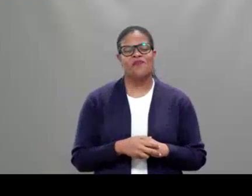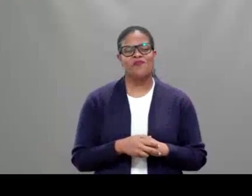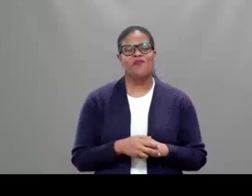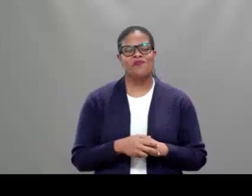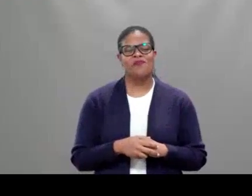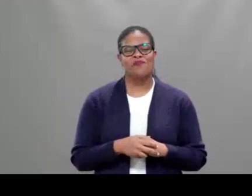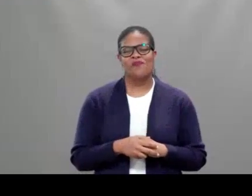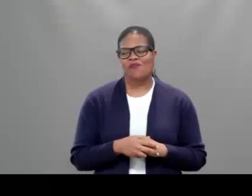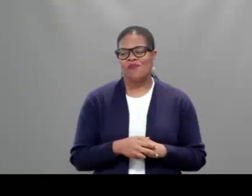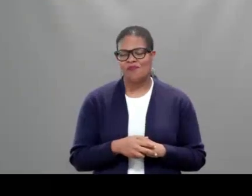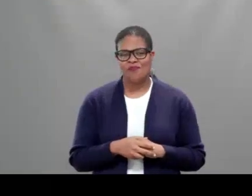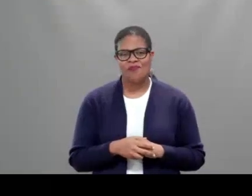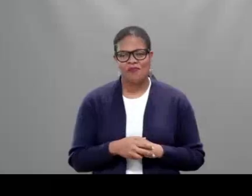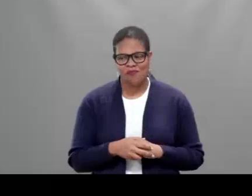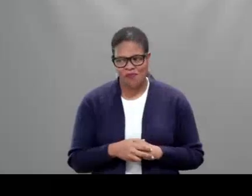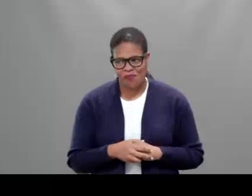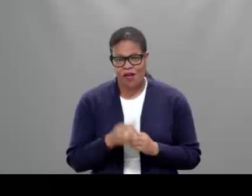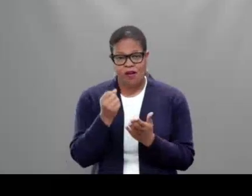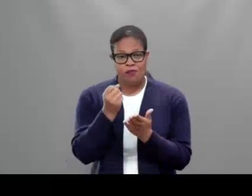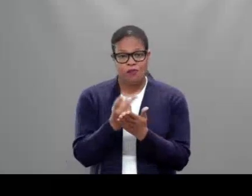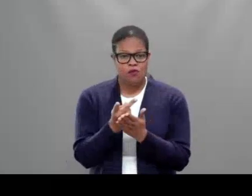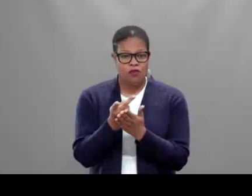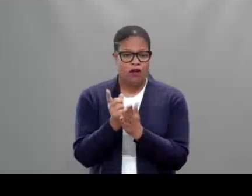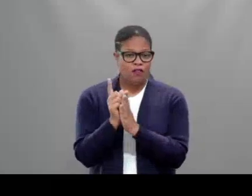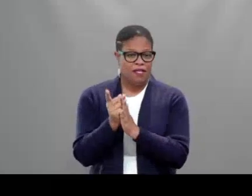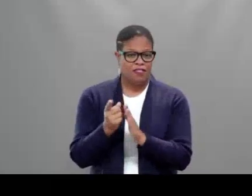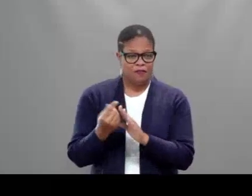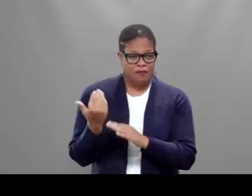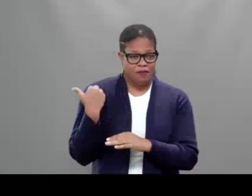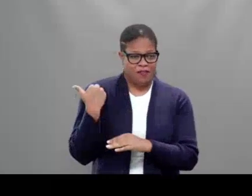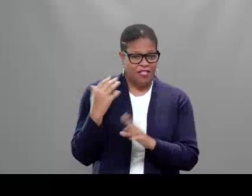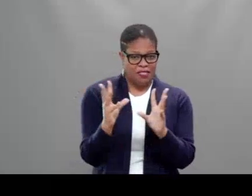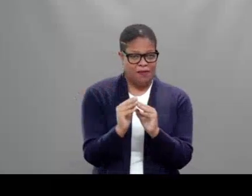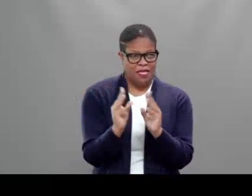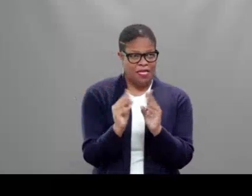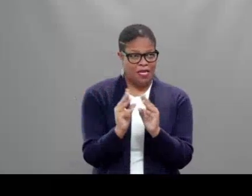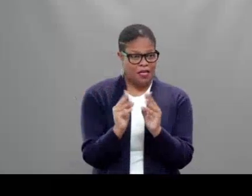Moving right on to approval of the minutes of the last meeting.